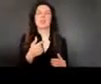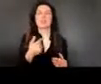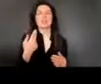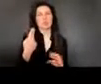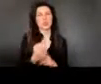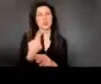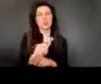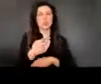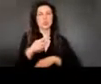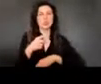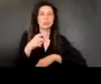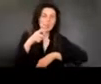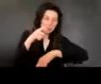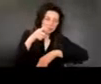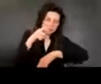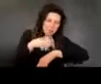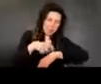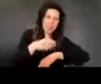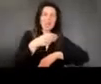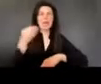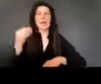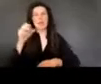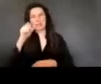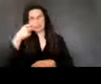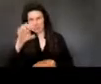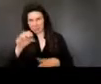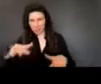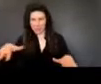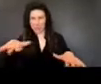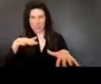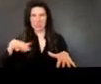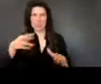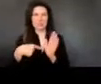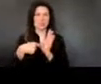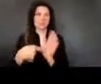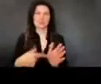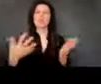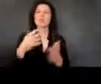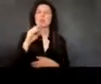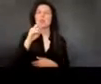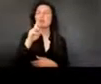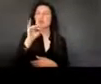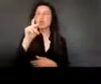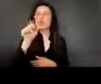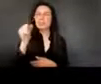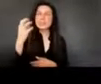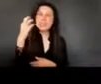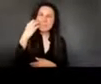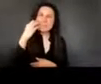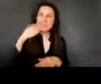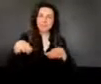installation to kind of recreate this floating of the dense bricks, and also trying to evoke kind of this feeling of